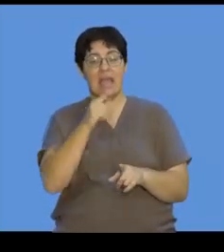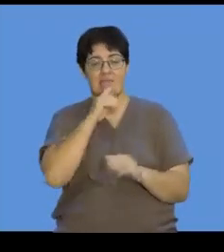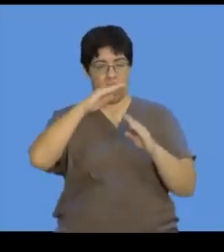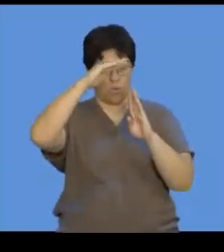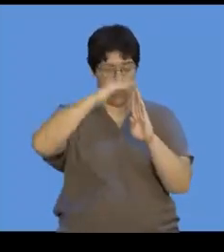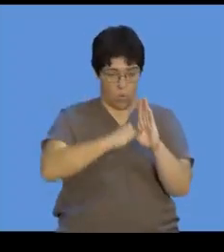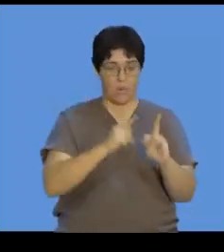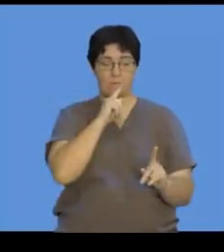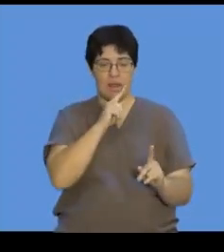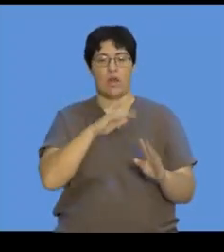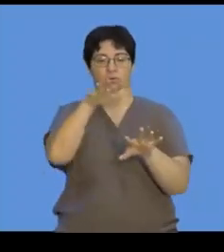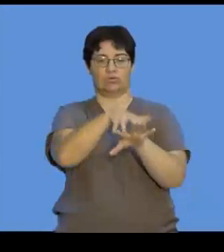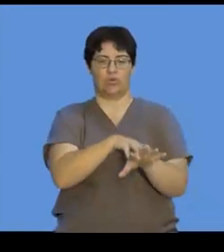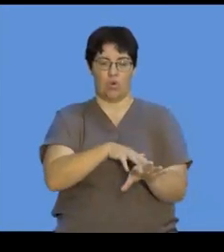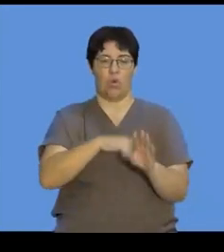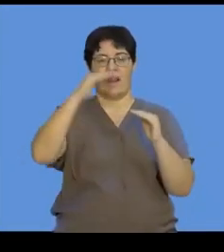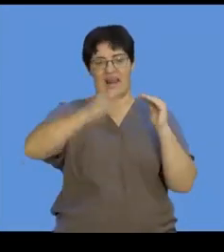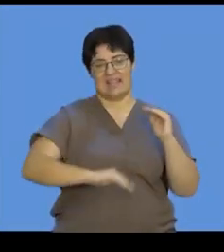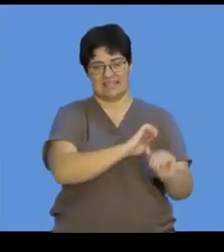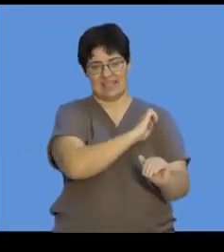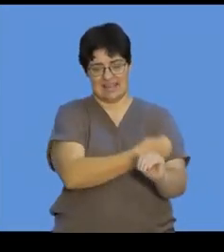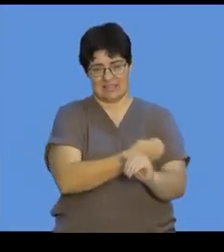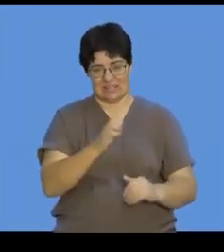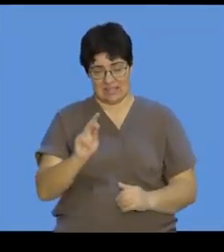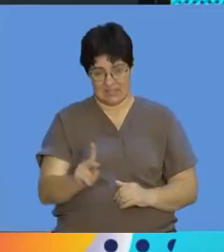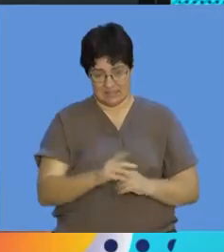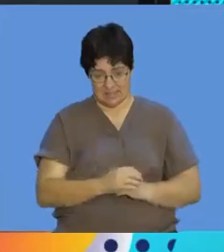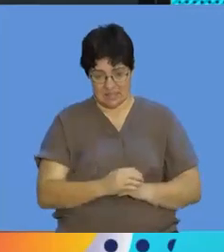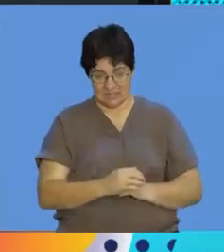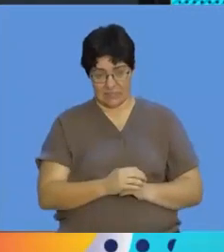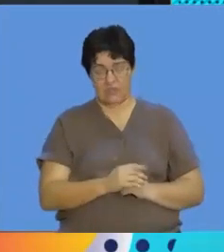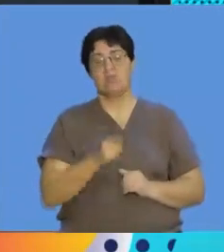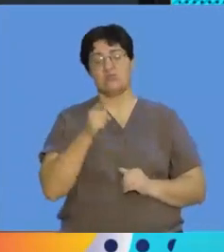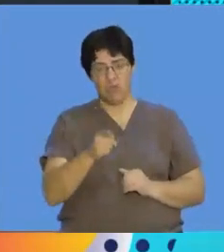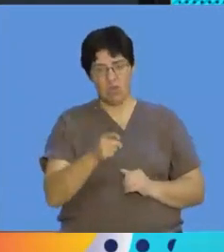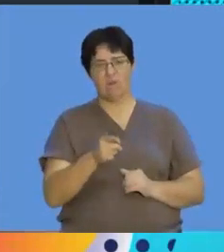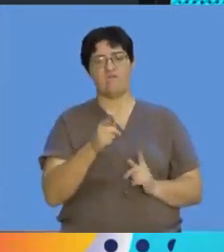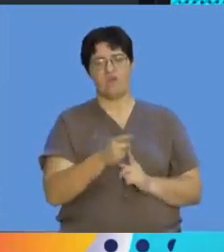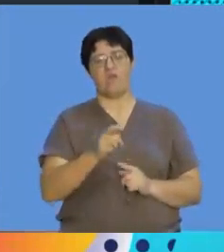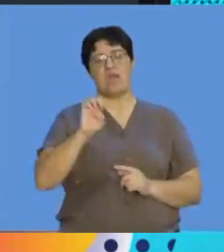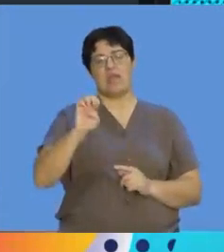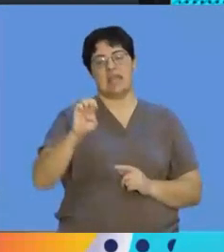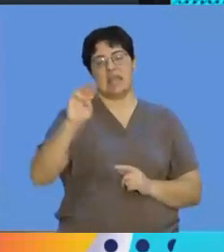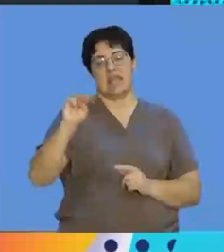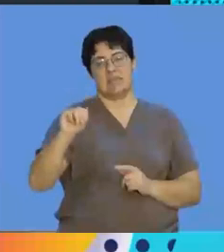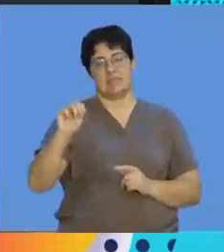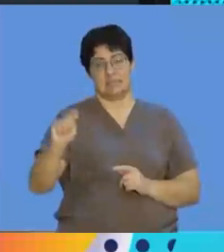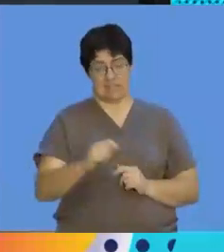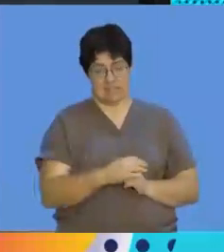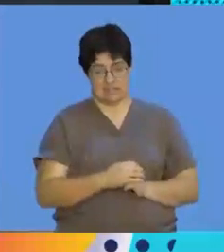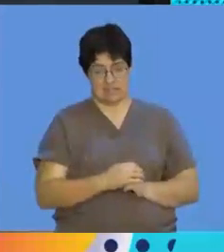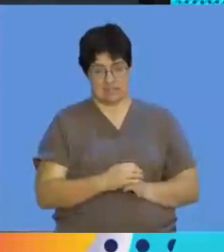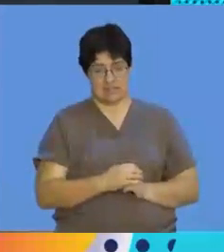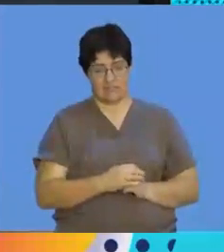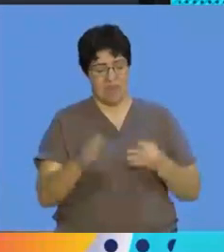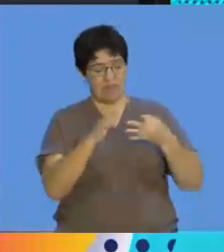cooled, right? So these are the main ideas in as far as the kinetic molecular theory. So what are the three things that we